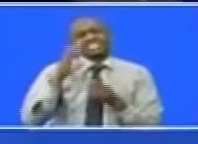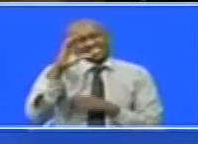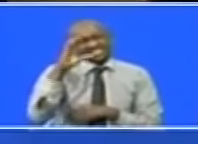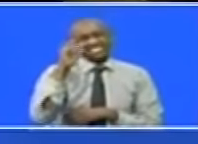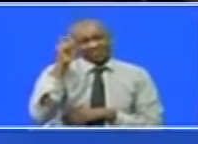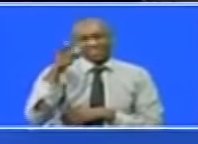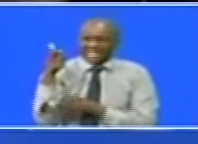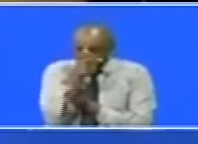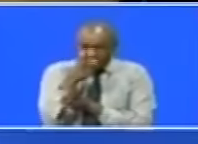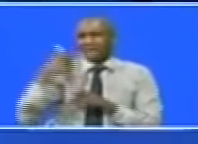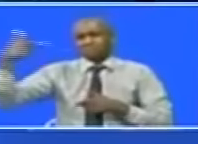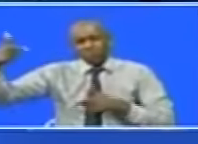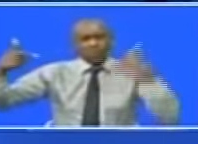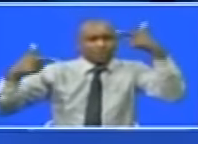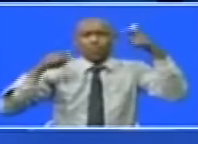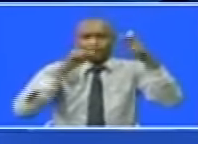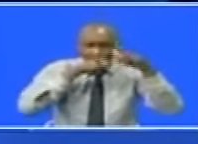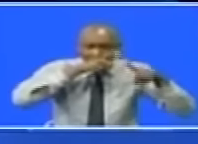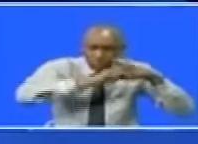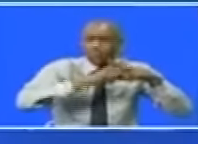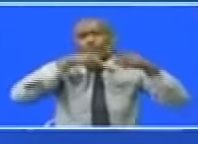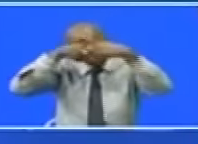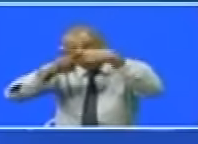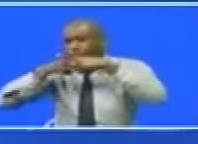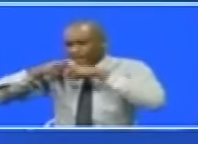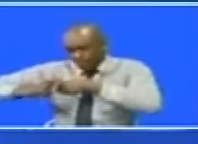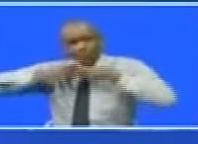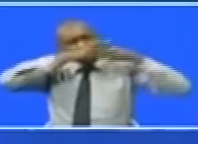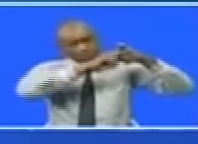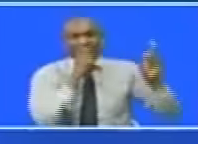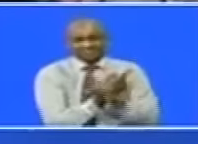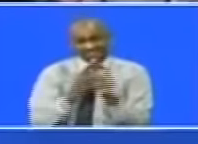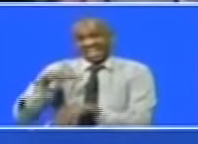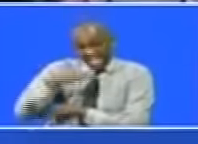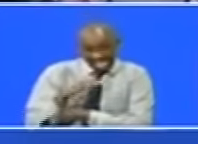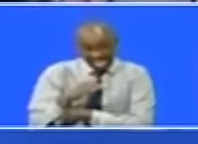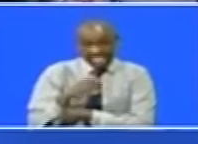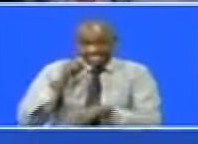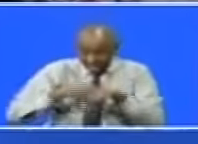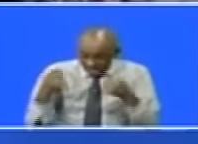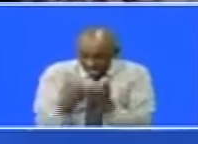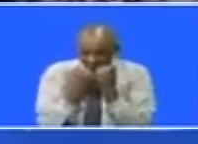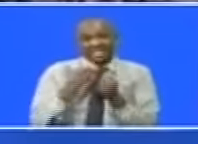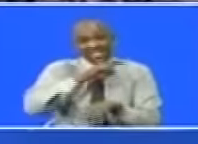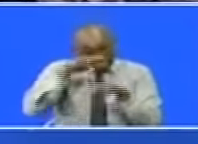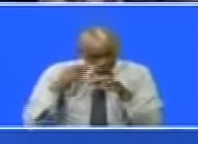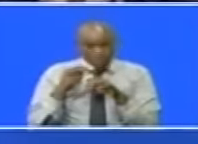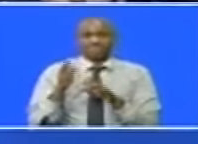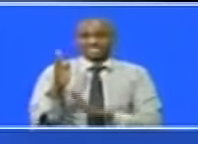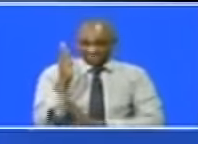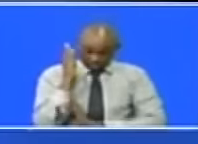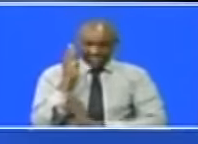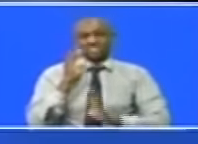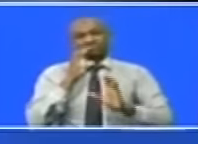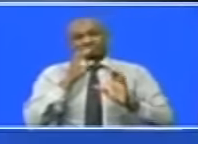CCTV cameras installed in Nairobi and Mombasa to gather information. This after the National Security Surveillance,